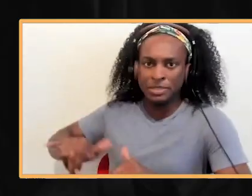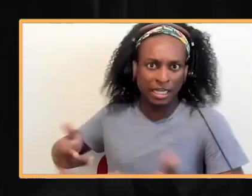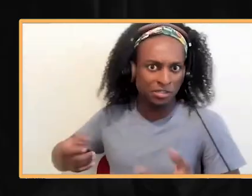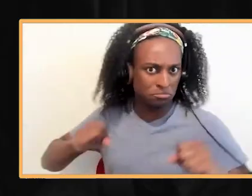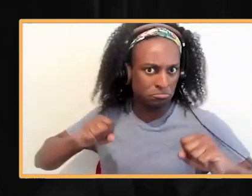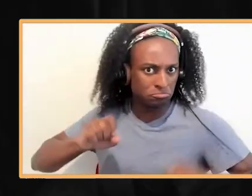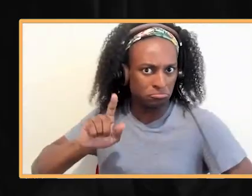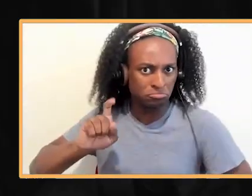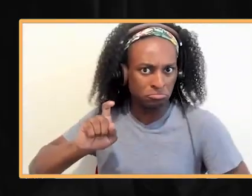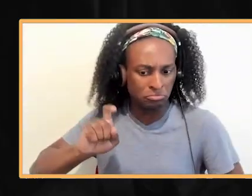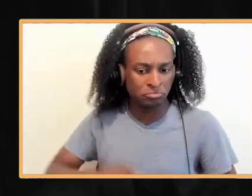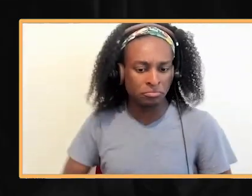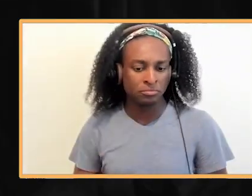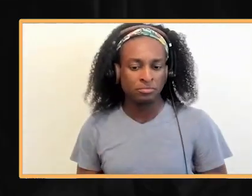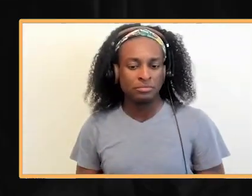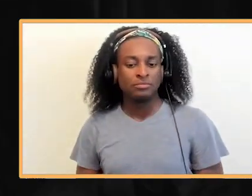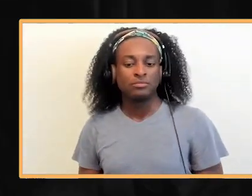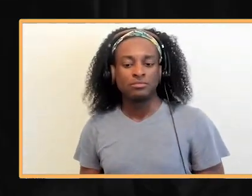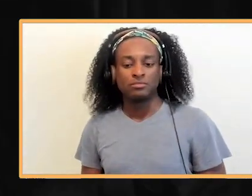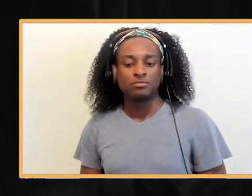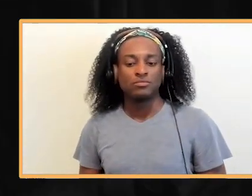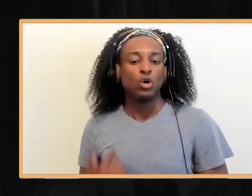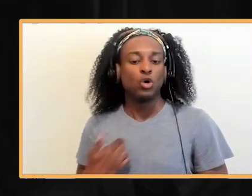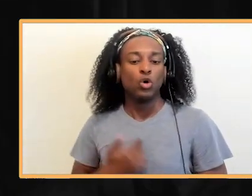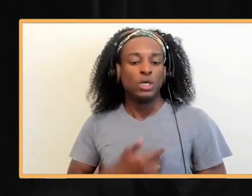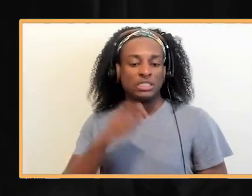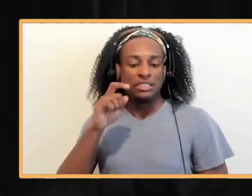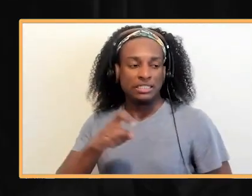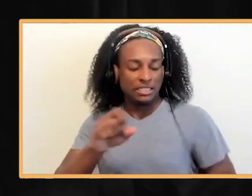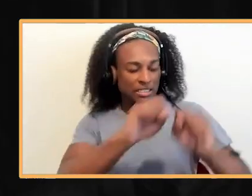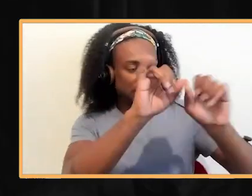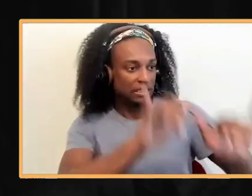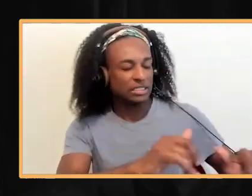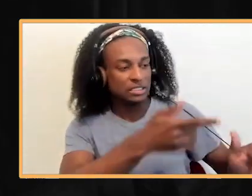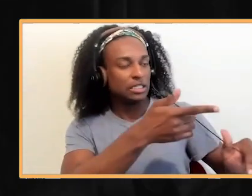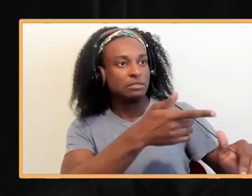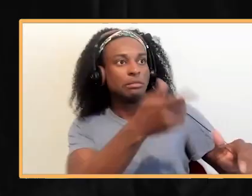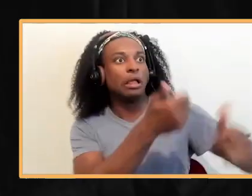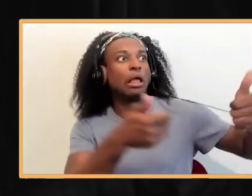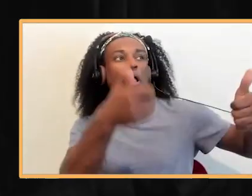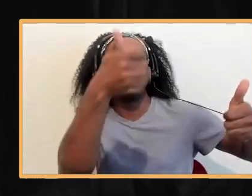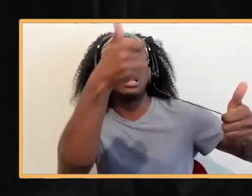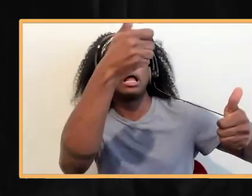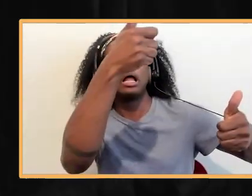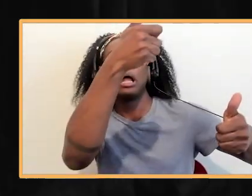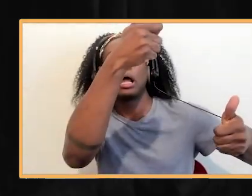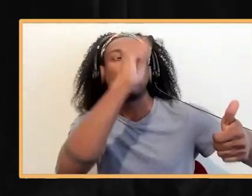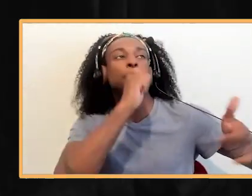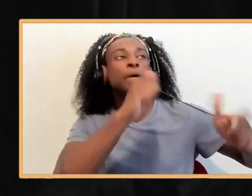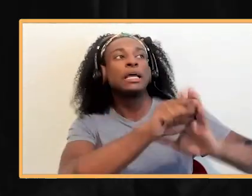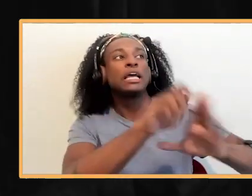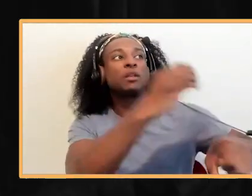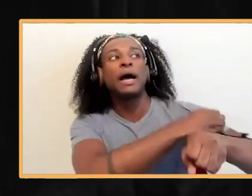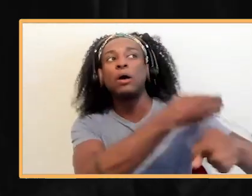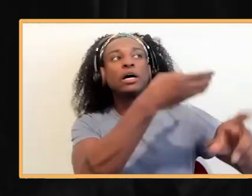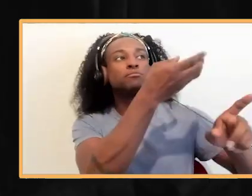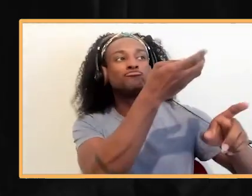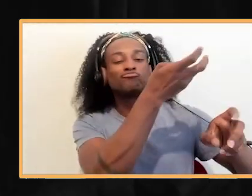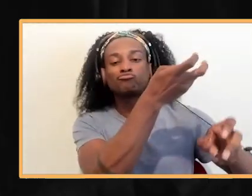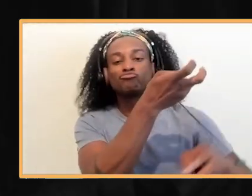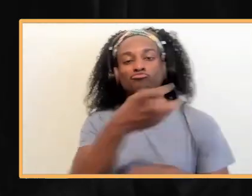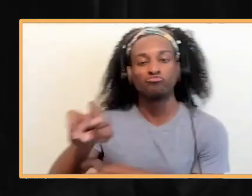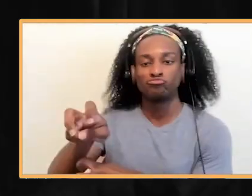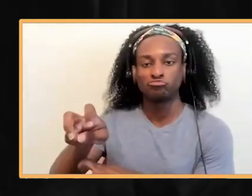that system to move away from the shadow power to healthy integrative power. That's right. Right? And I think that means that we